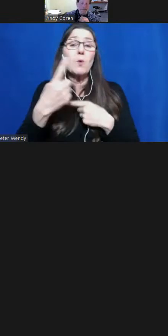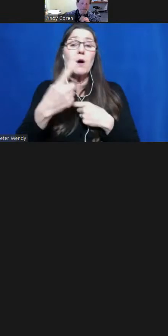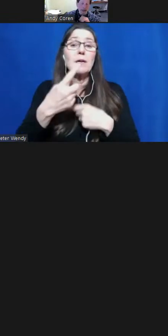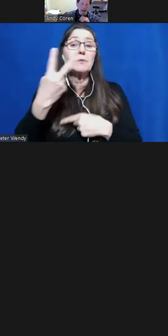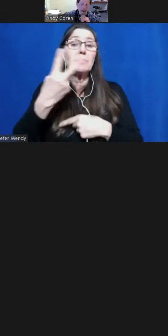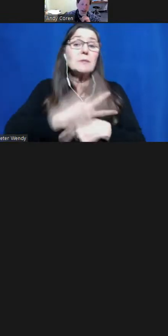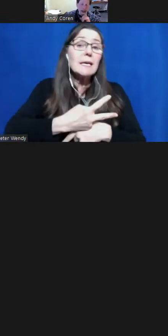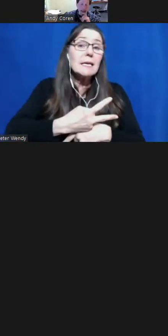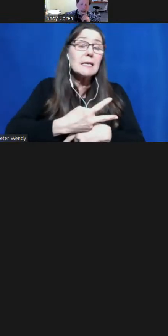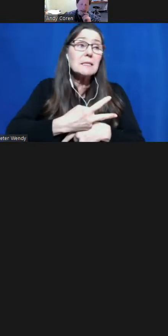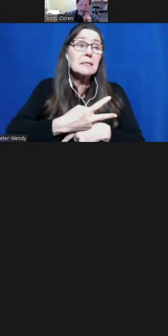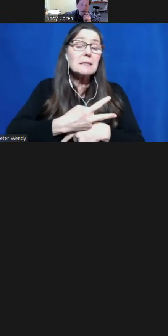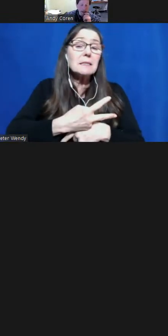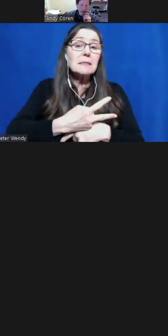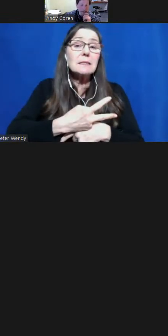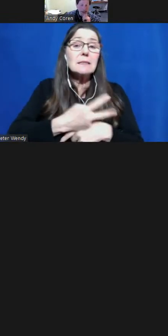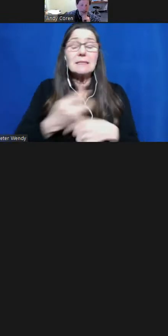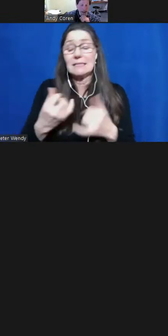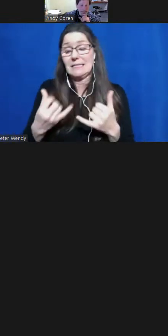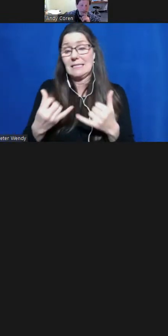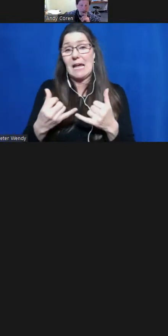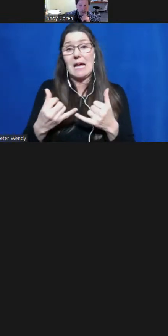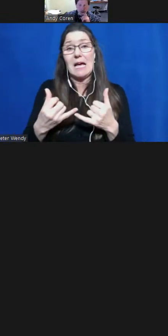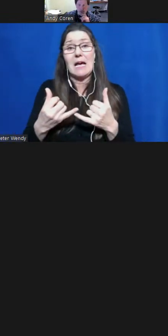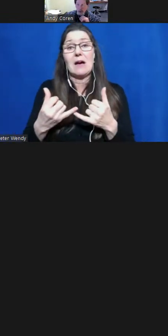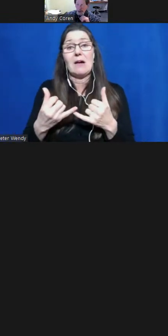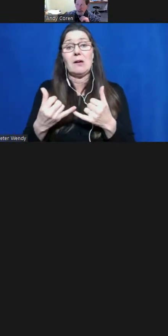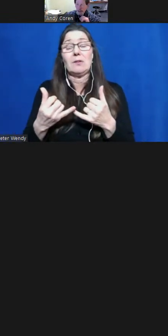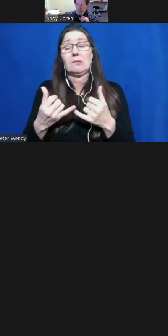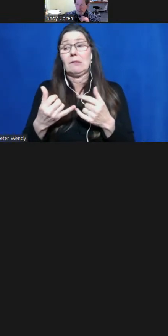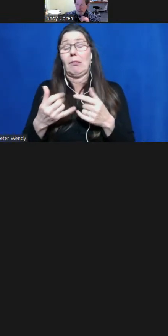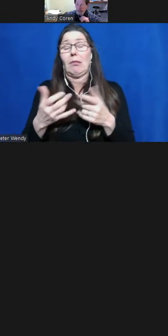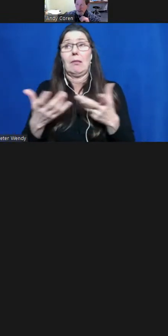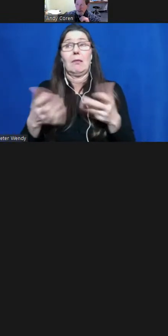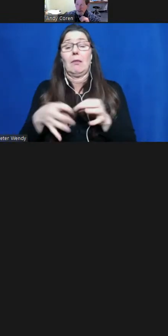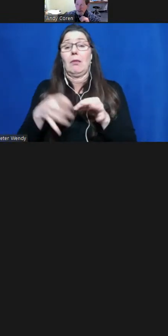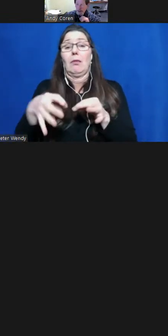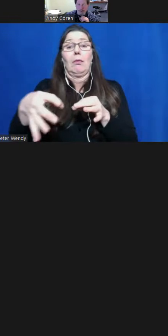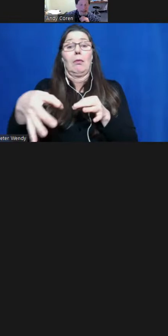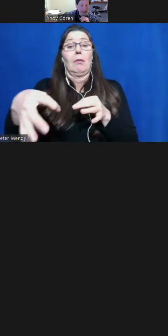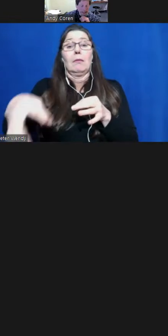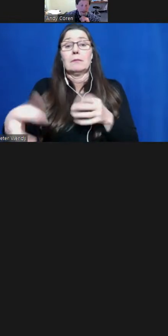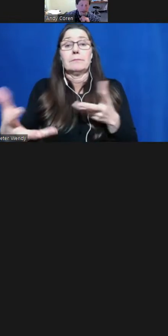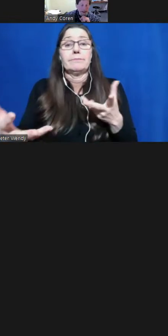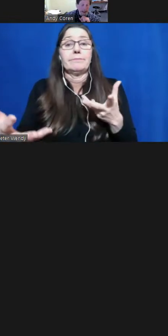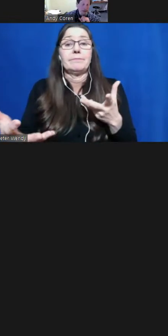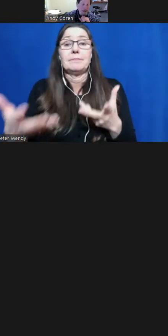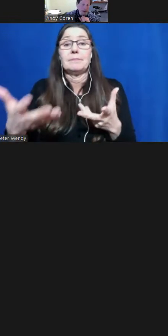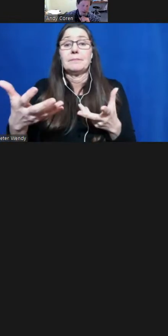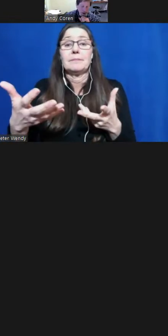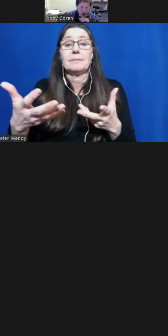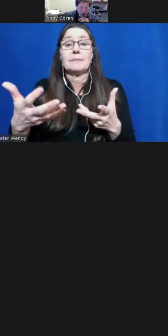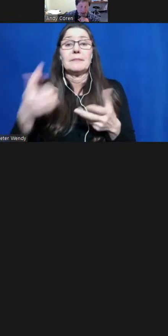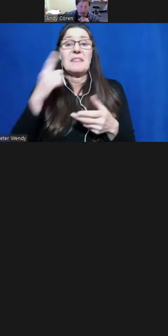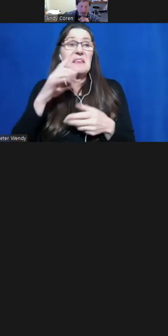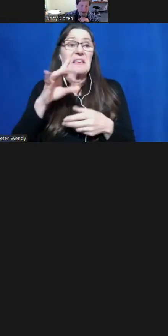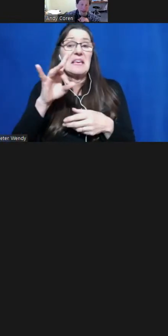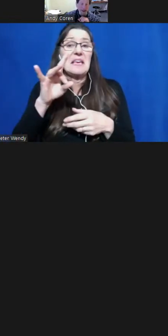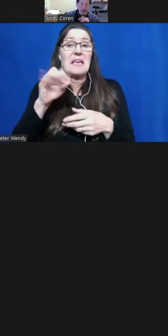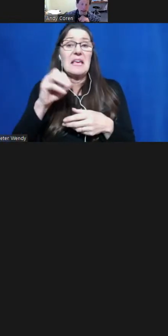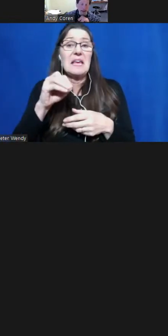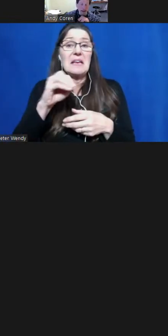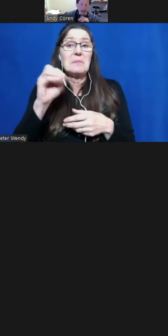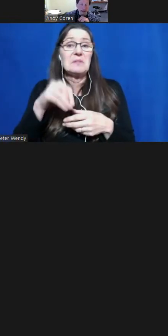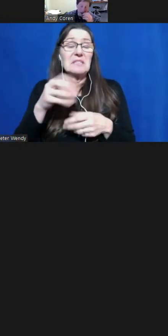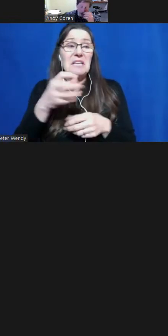1 or 2 days. And now it's back up to mid 80s to get it within 2 days.